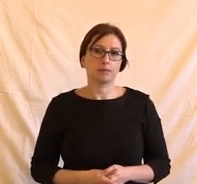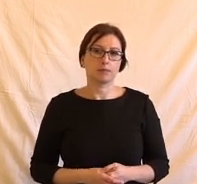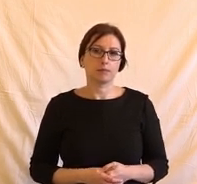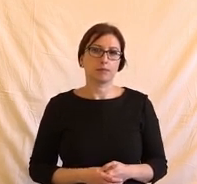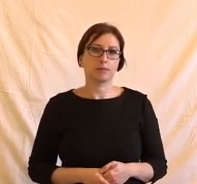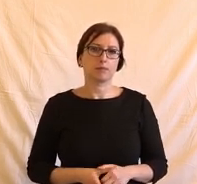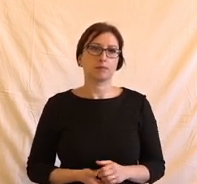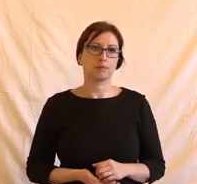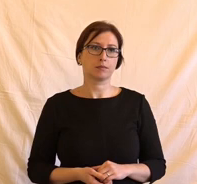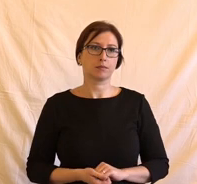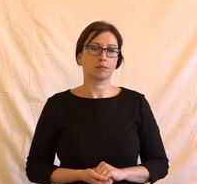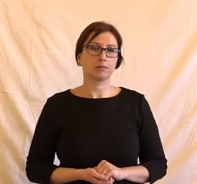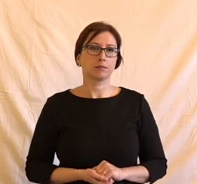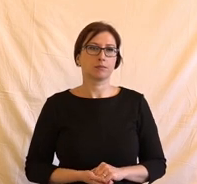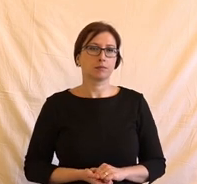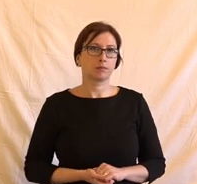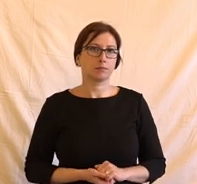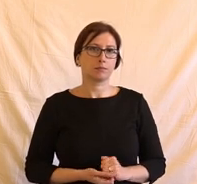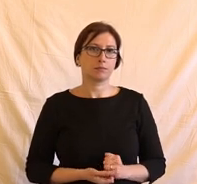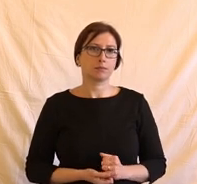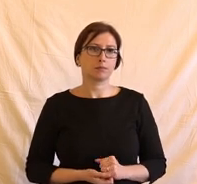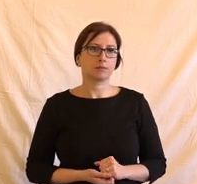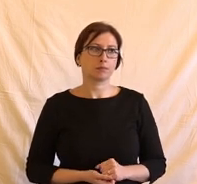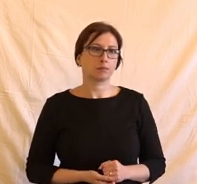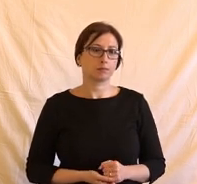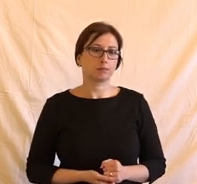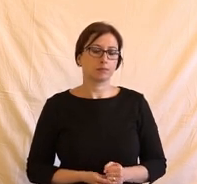security, unemployment, sick leave, etc., etc.